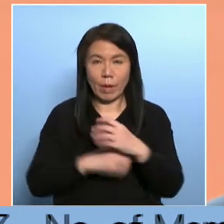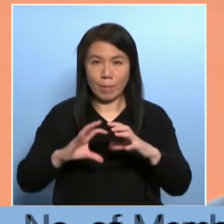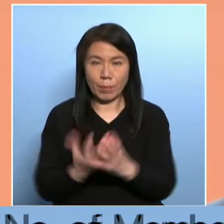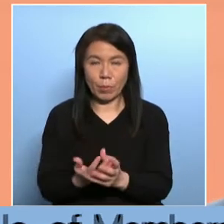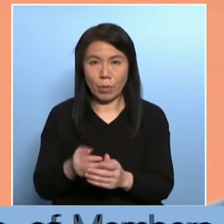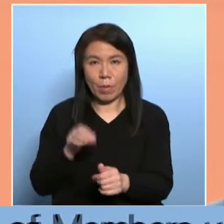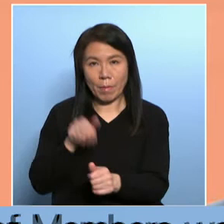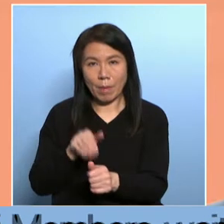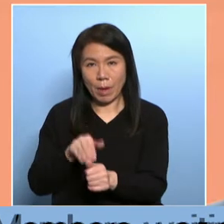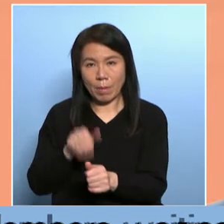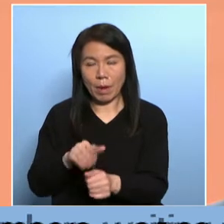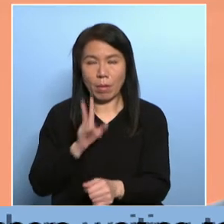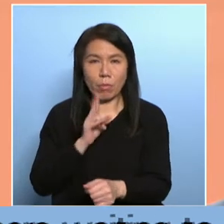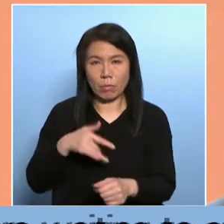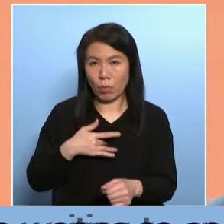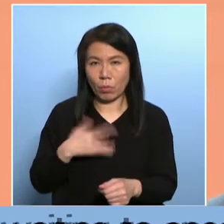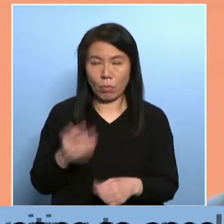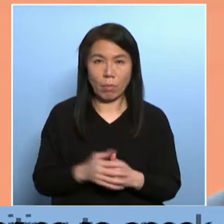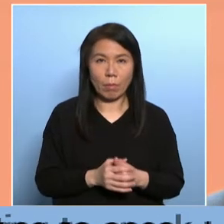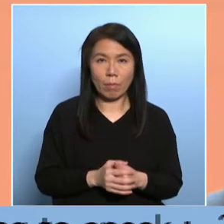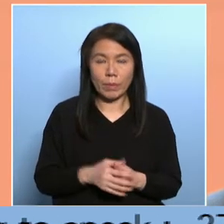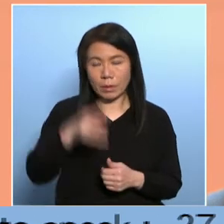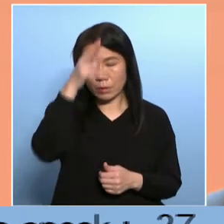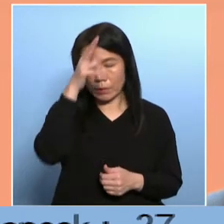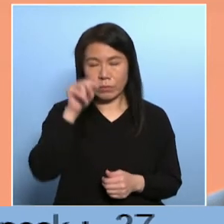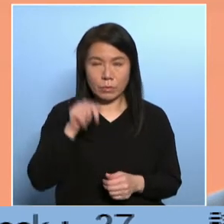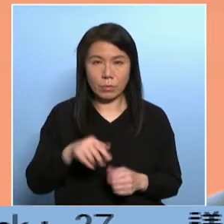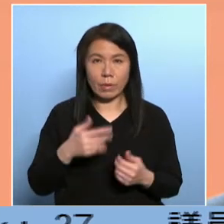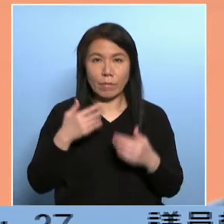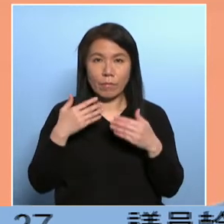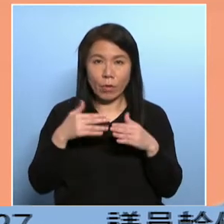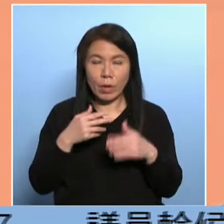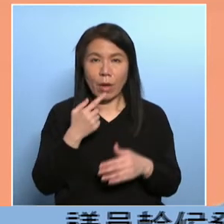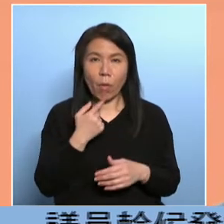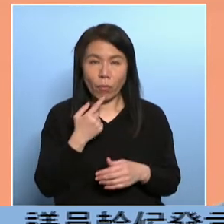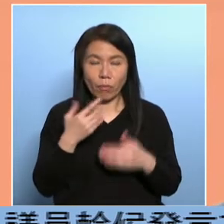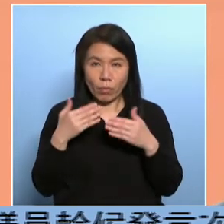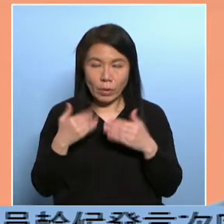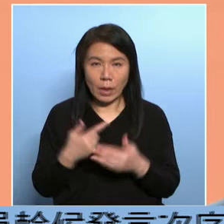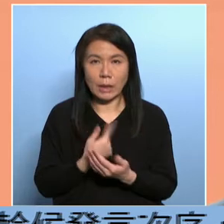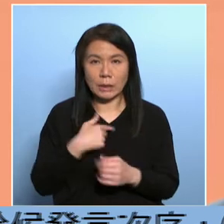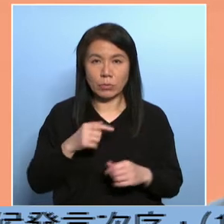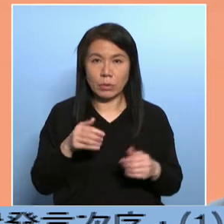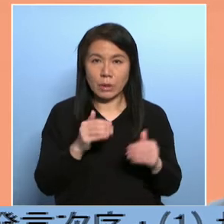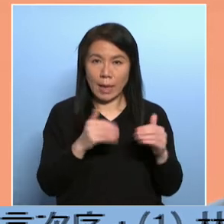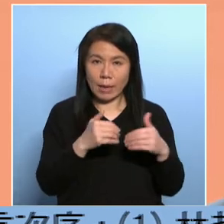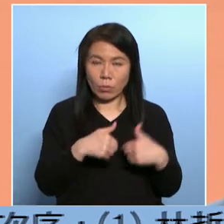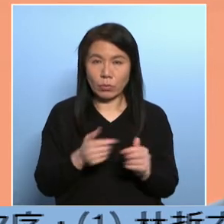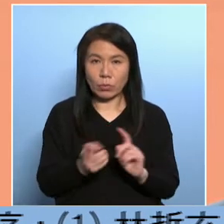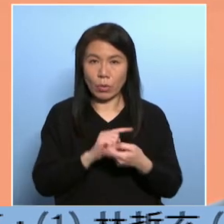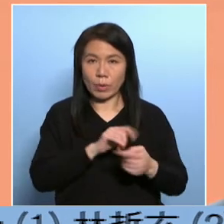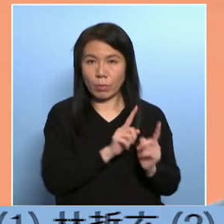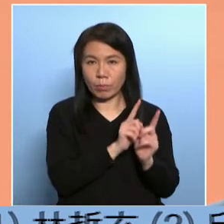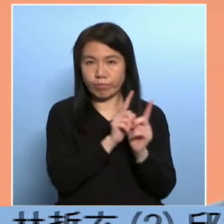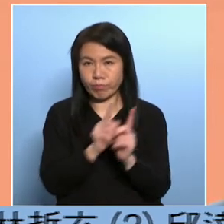two. And if we only rely on the enforcement teams, that would not be effective. And therefore,